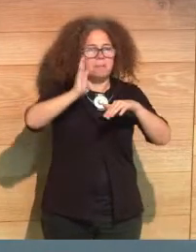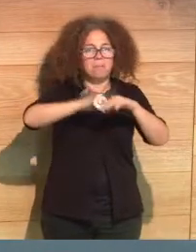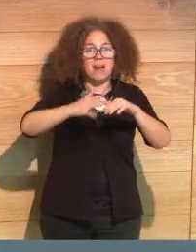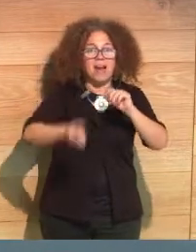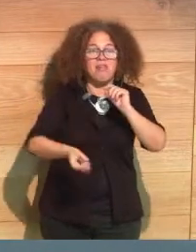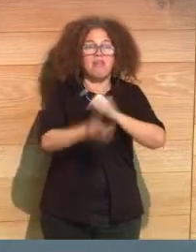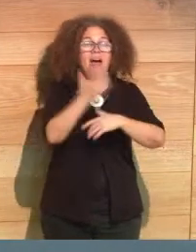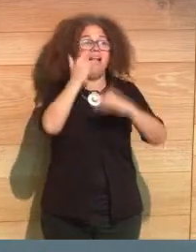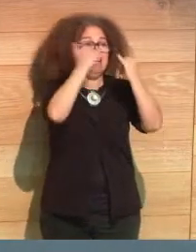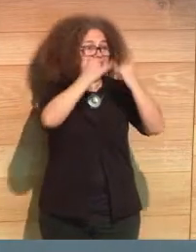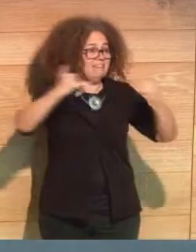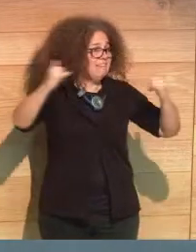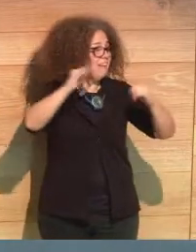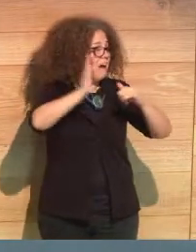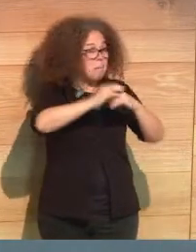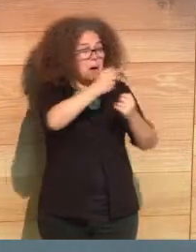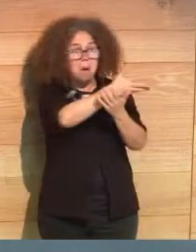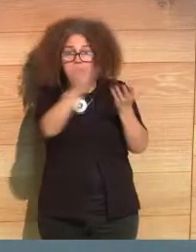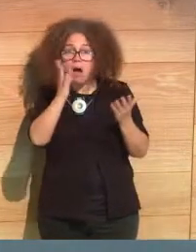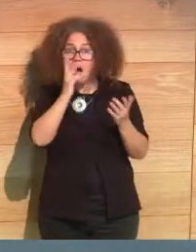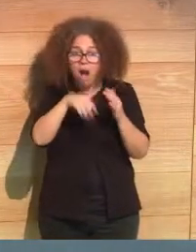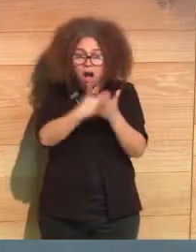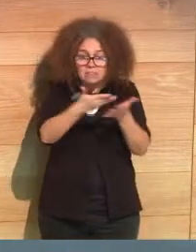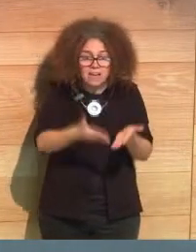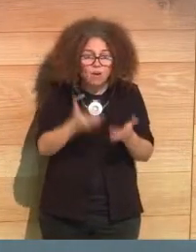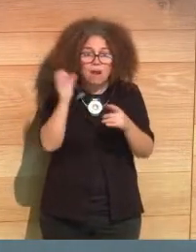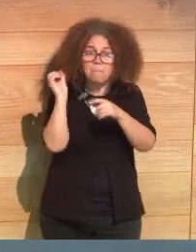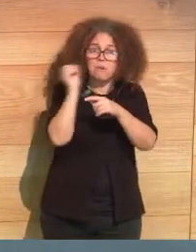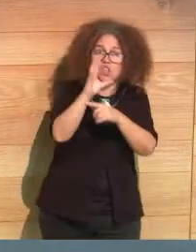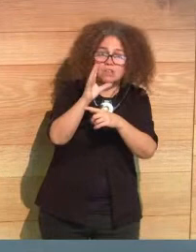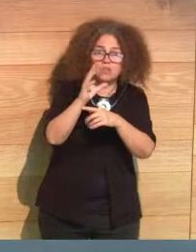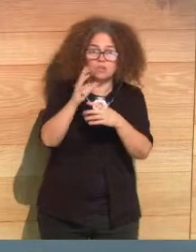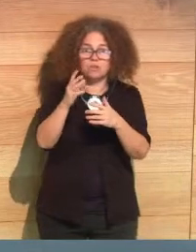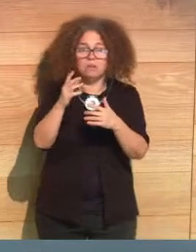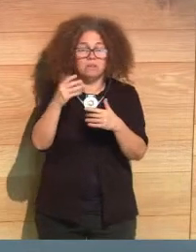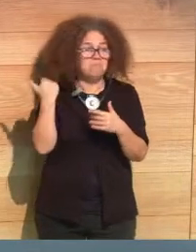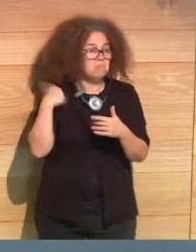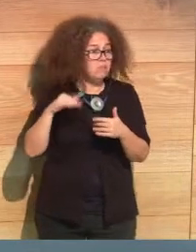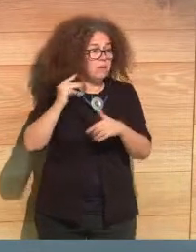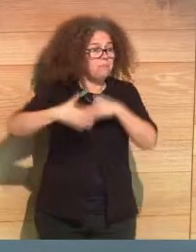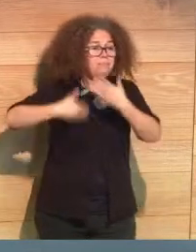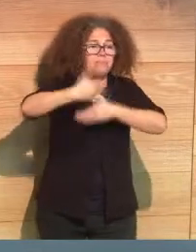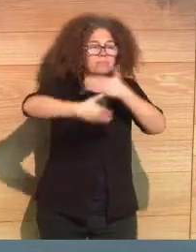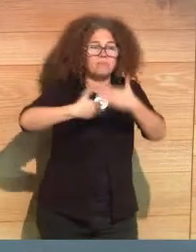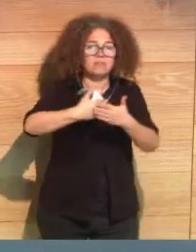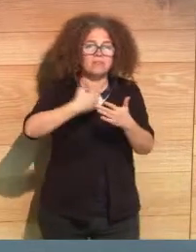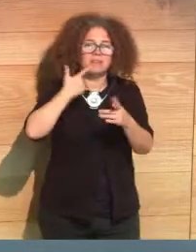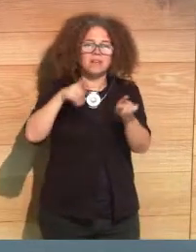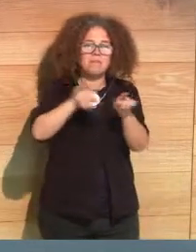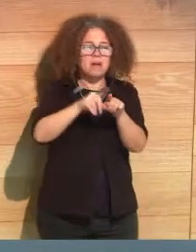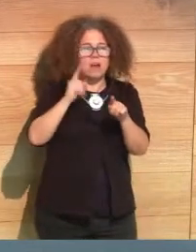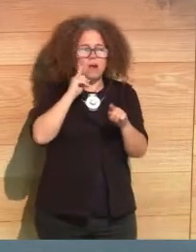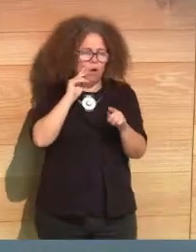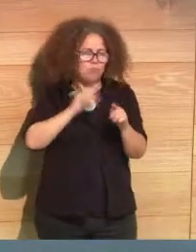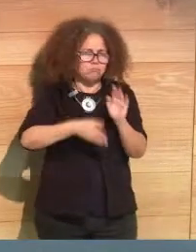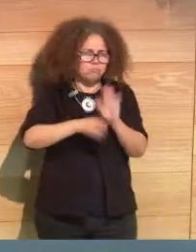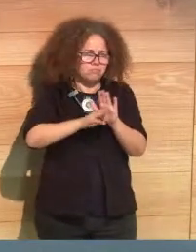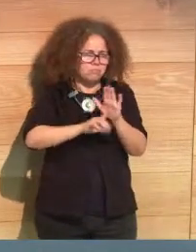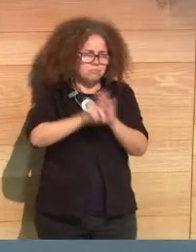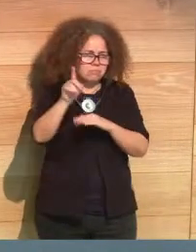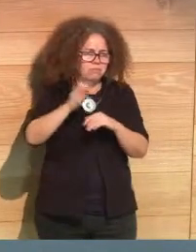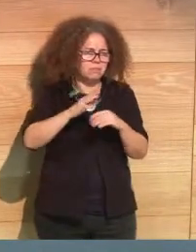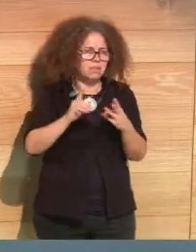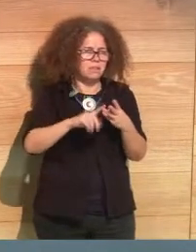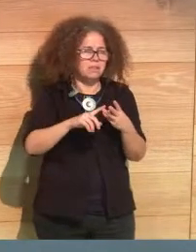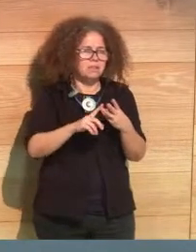following piece that we will see, Fuji and Eya, also based on that grid, which I believe is my way to symbolize